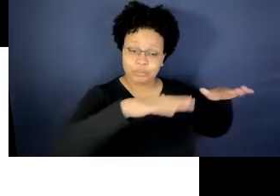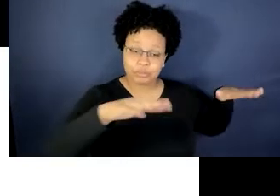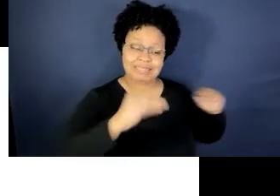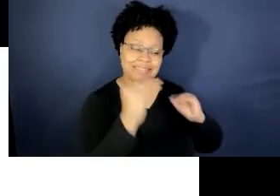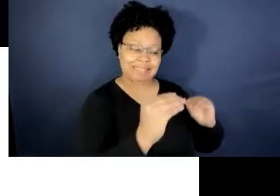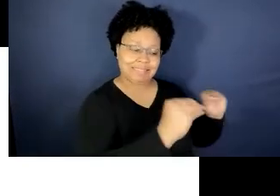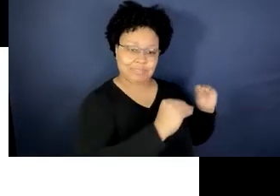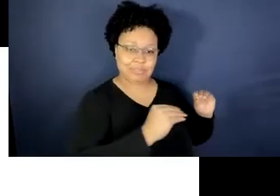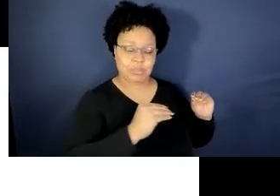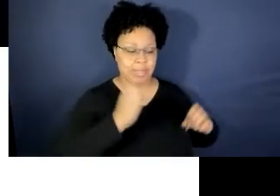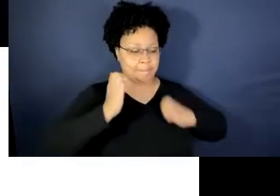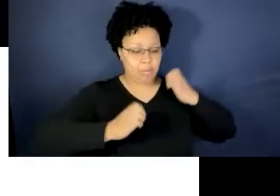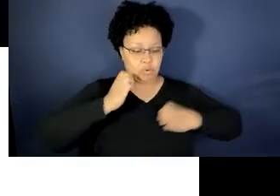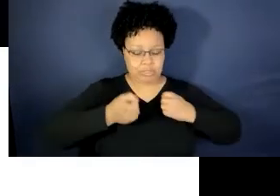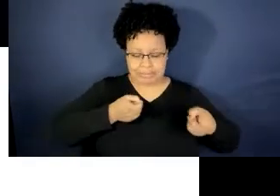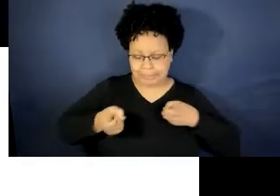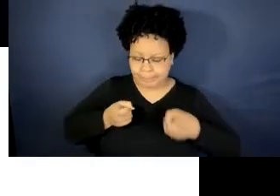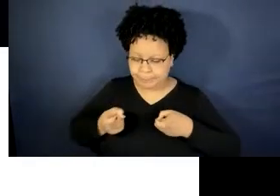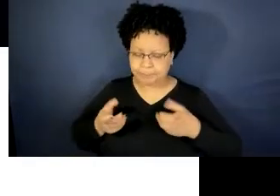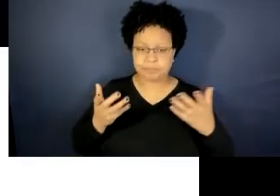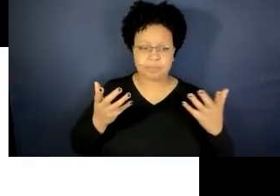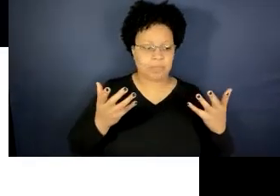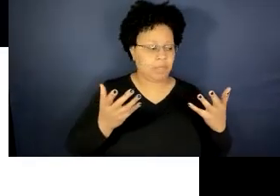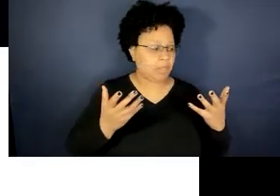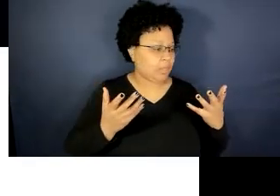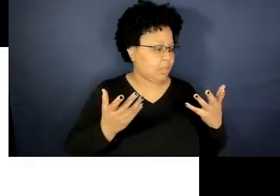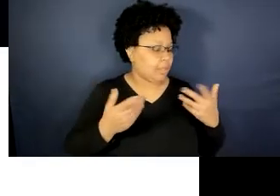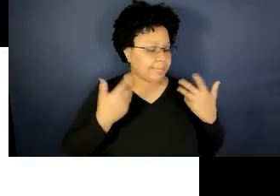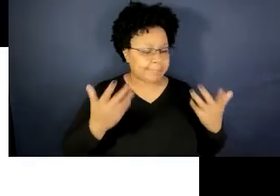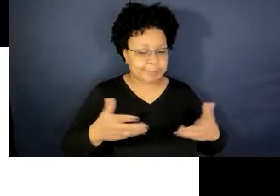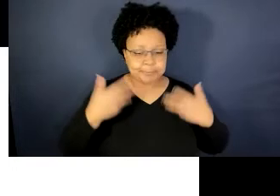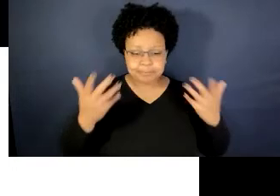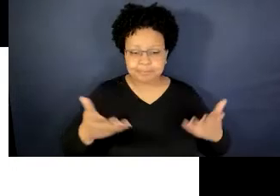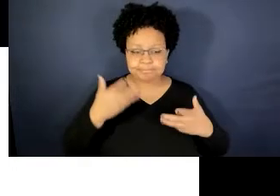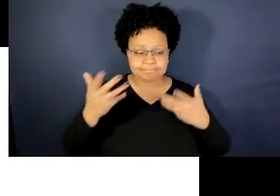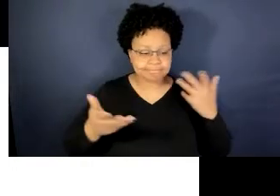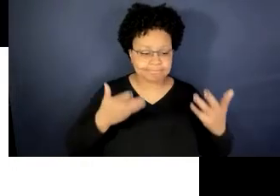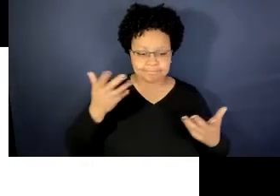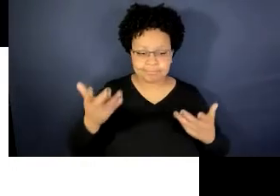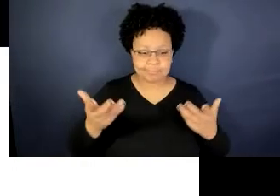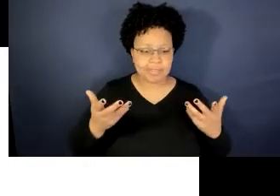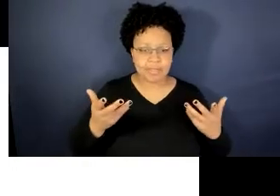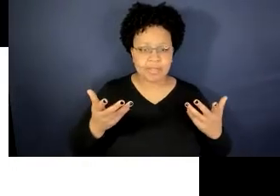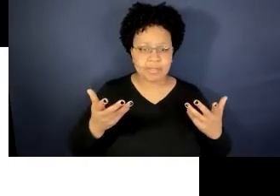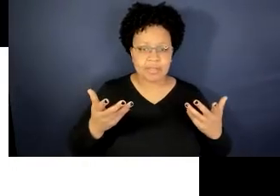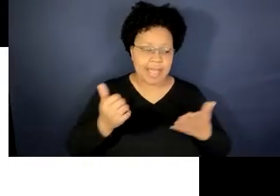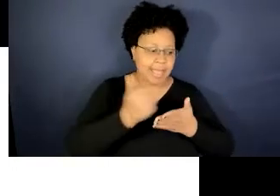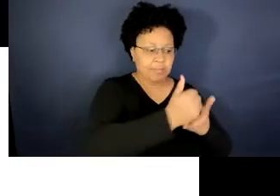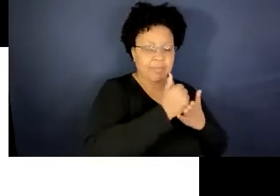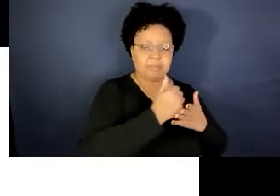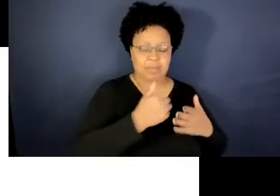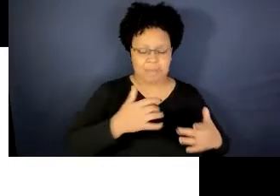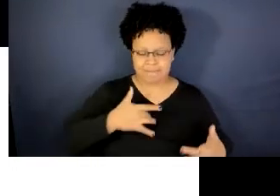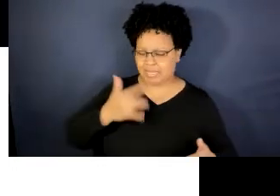emotions, when we teach our children how to put words to how they